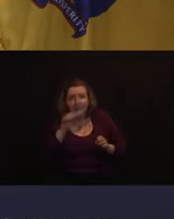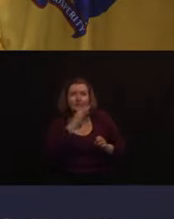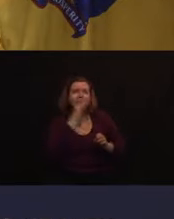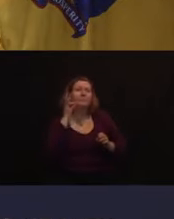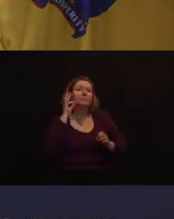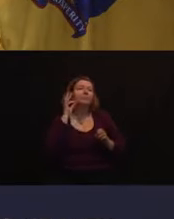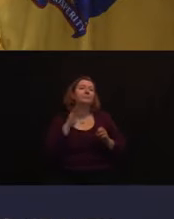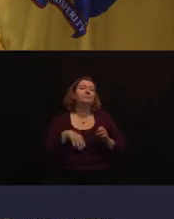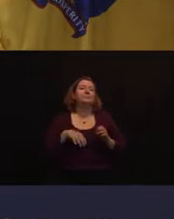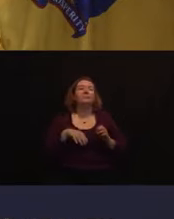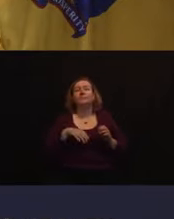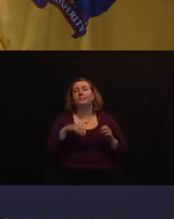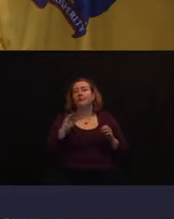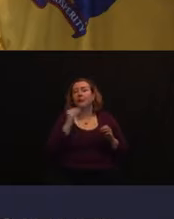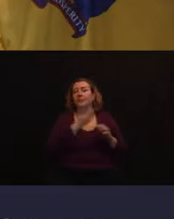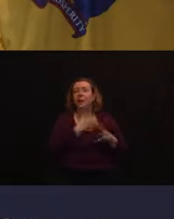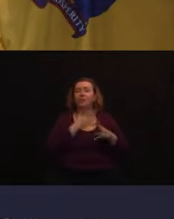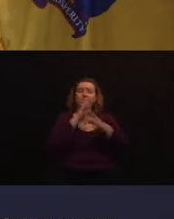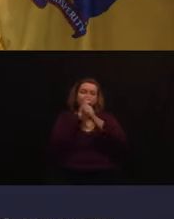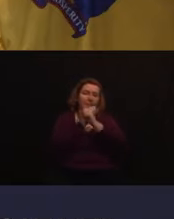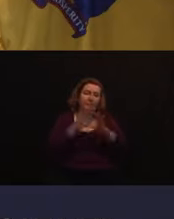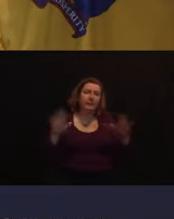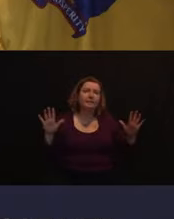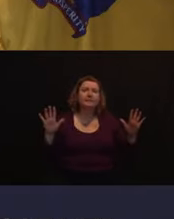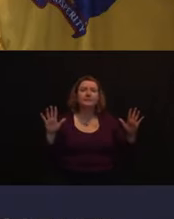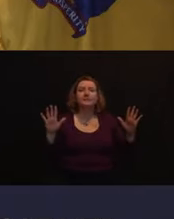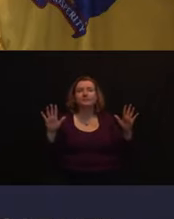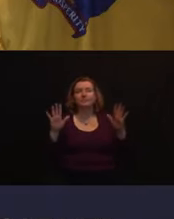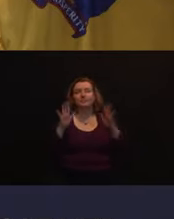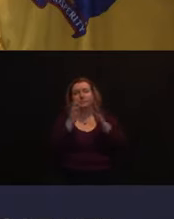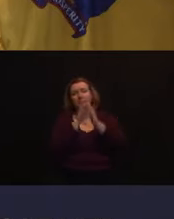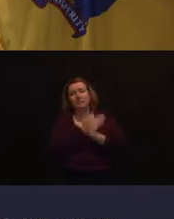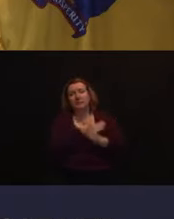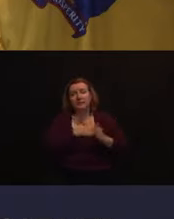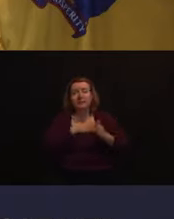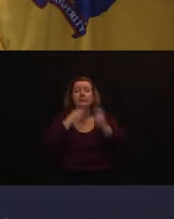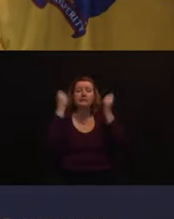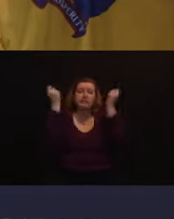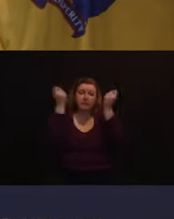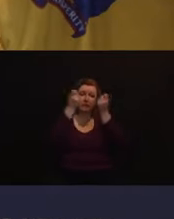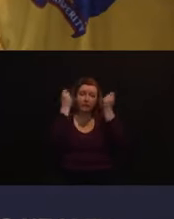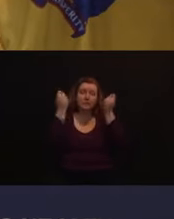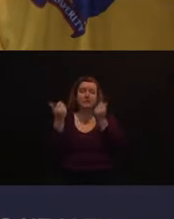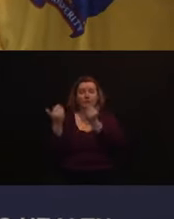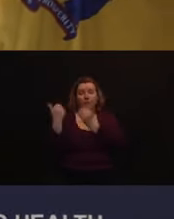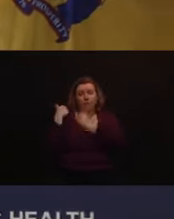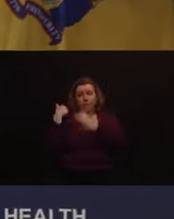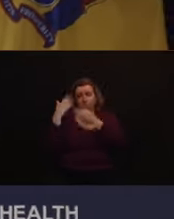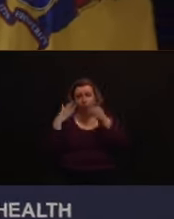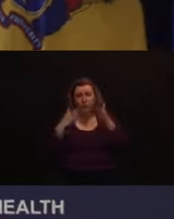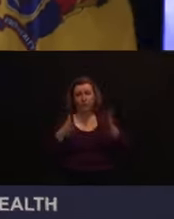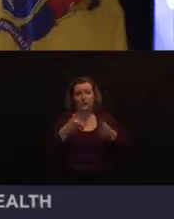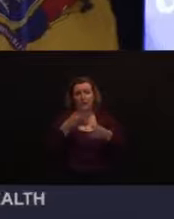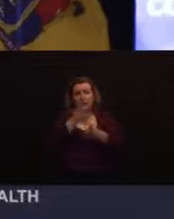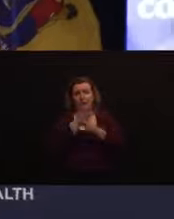you have our blessings to each and every one of you, but please, please, please celebrate responsibly. Take care, folks. God bless.